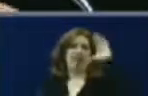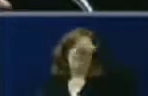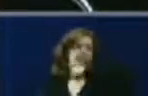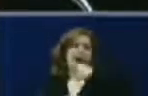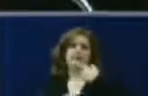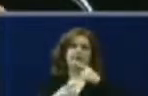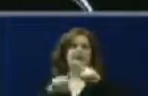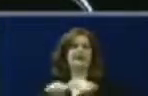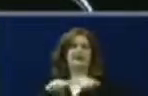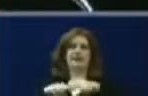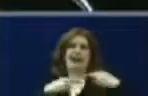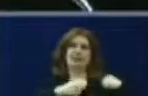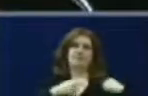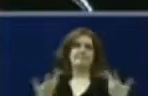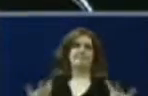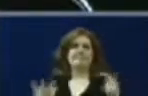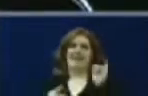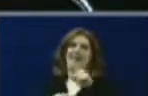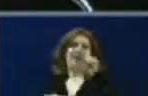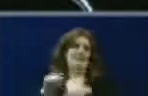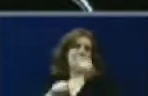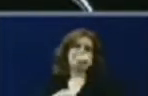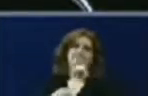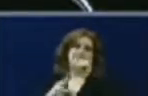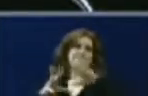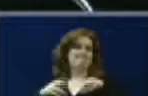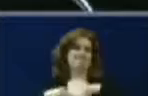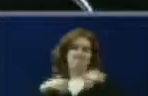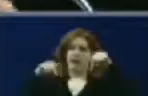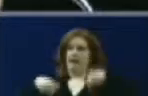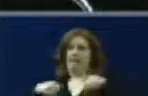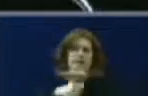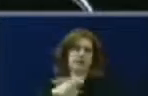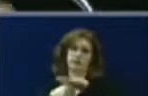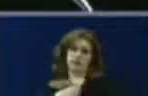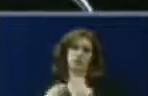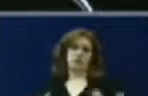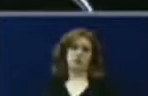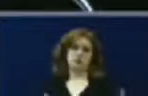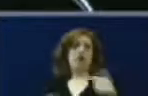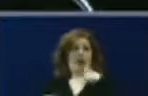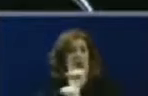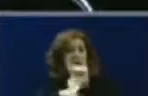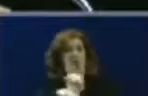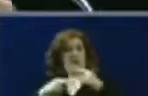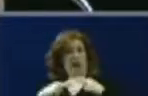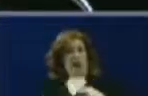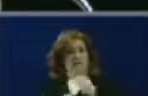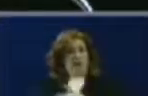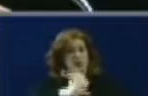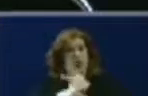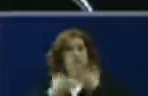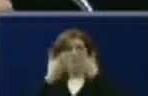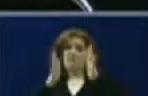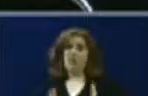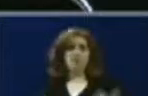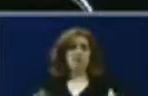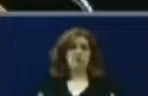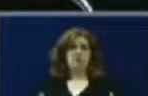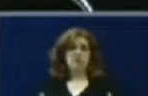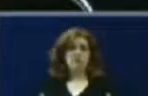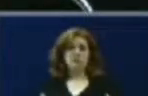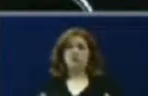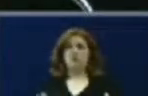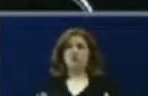accountability is something that cannot be tolerated in this district. I work for a healthcare provider. We deal